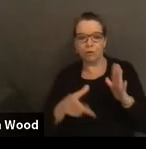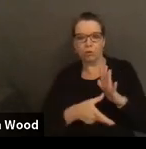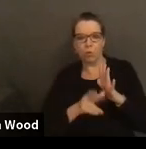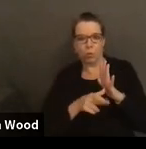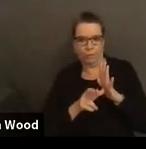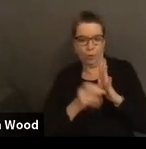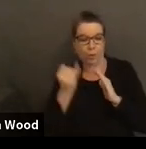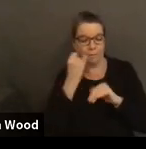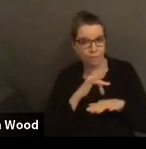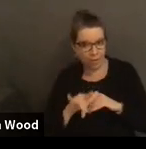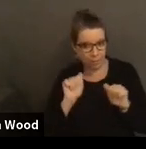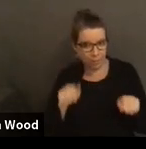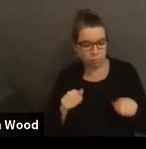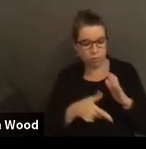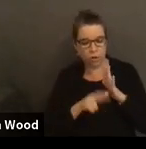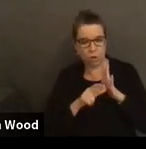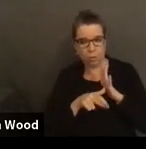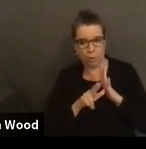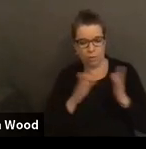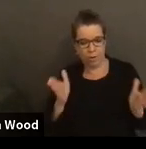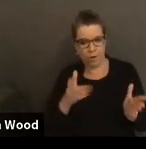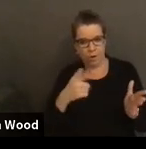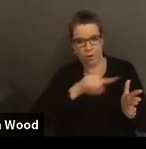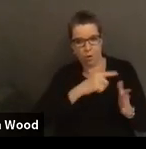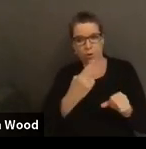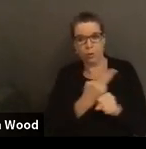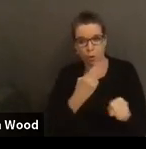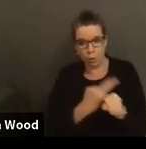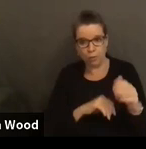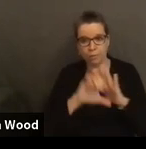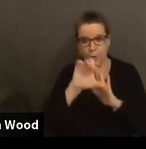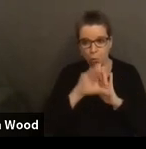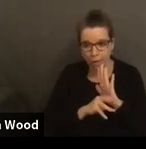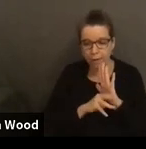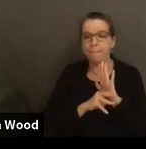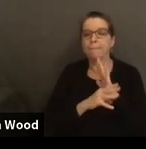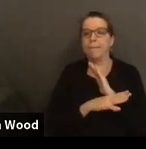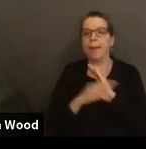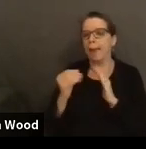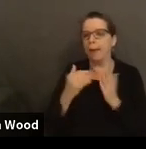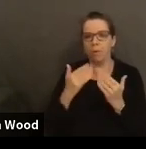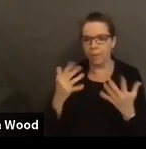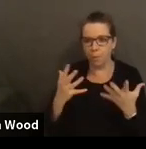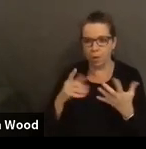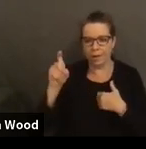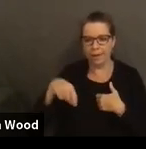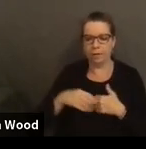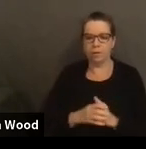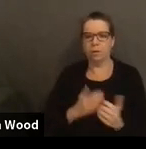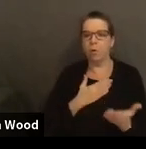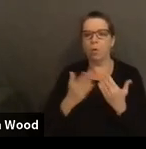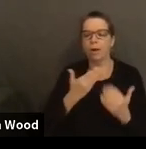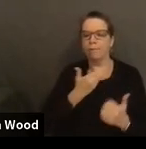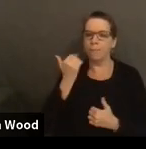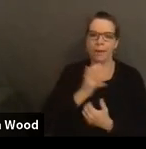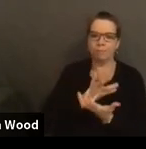when available to encourage the use of the resources and selection if it best meets the needs of